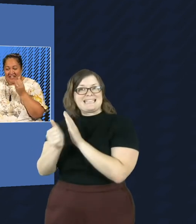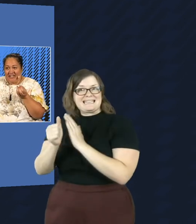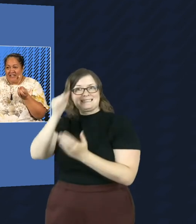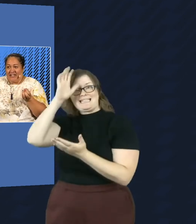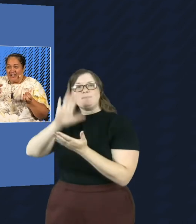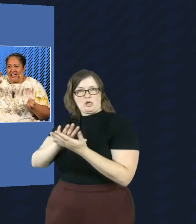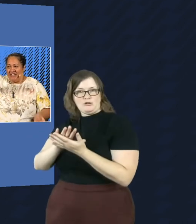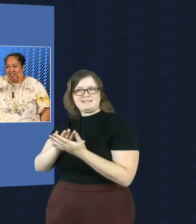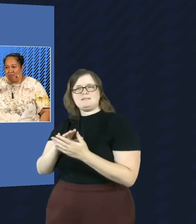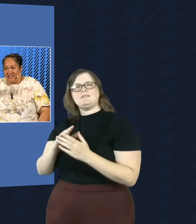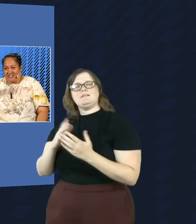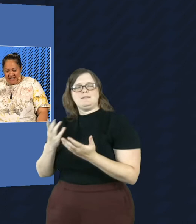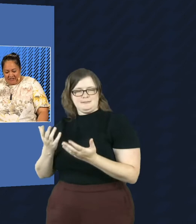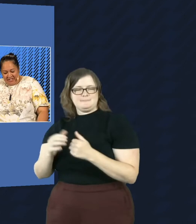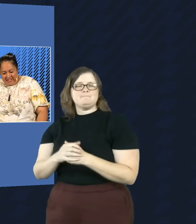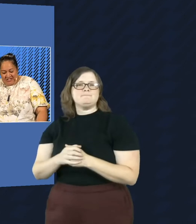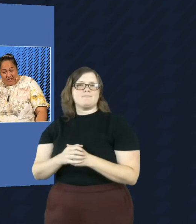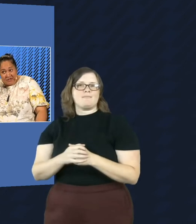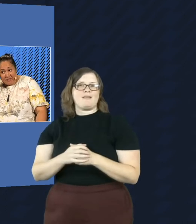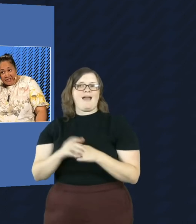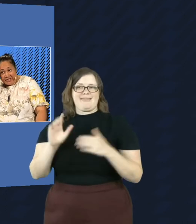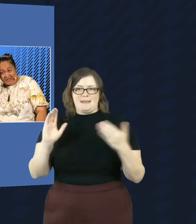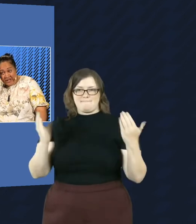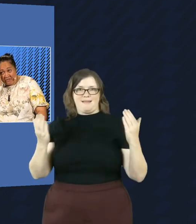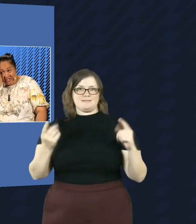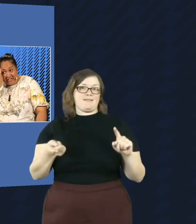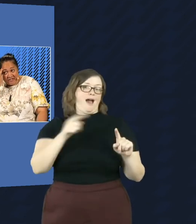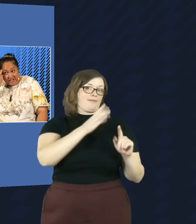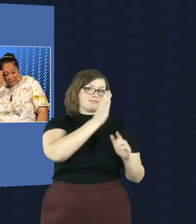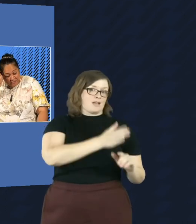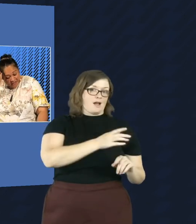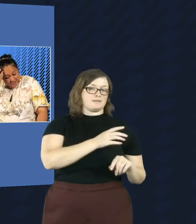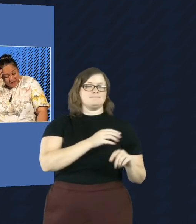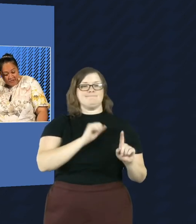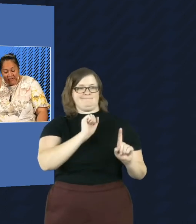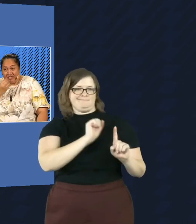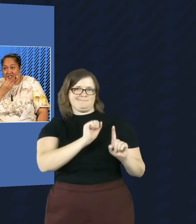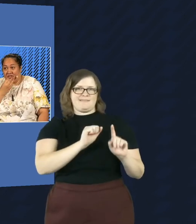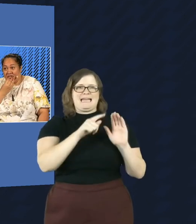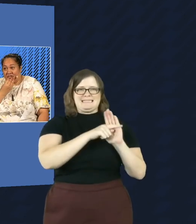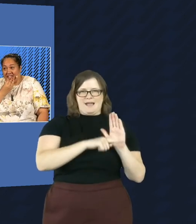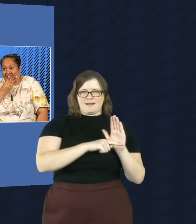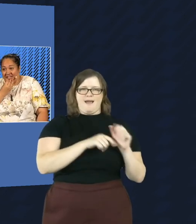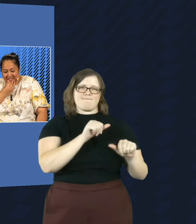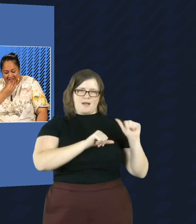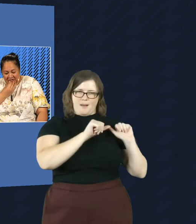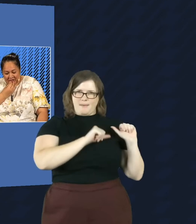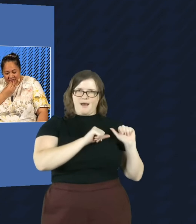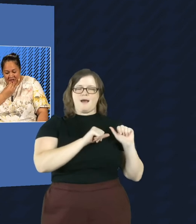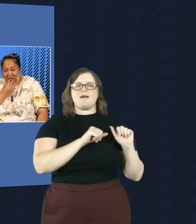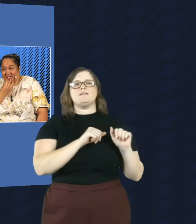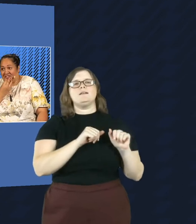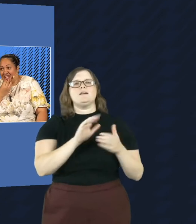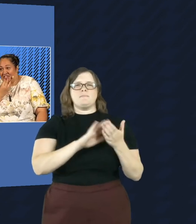expertise. And then it's balanced out on the other side by the tikanga whakapapa, which looks at the extent